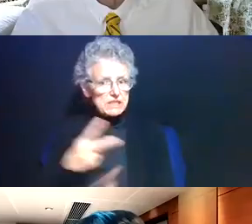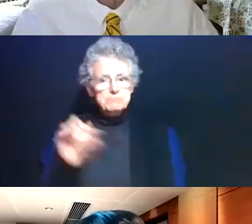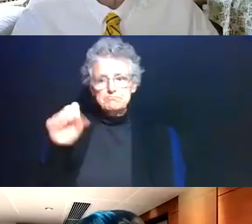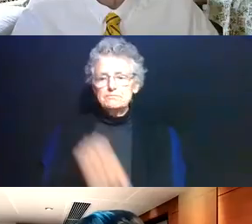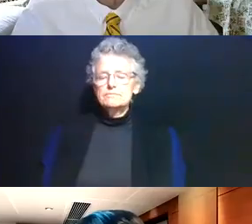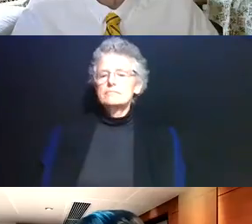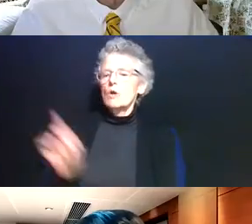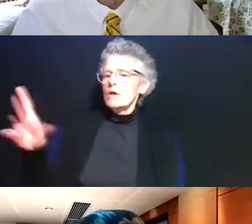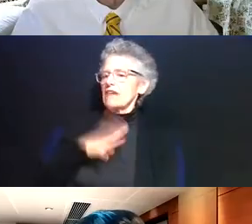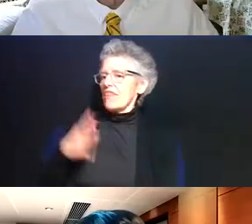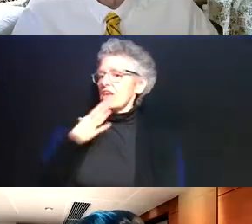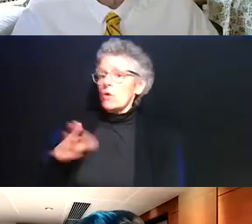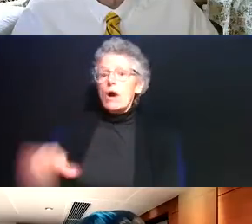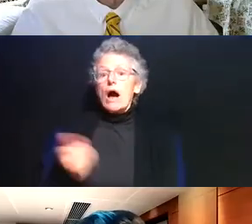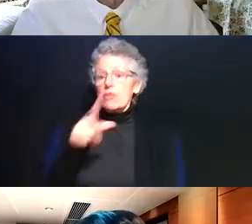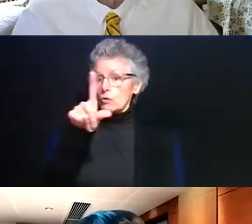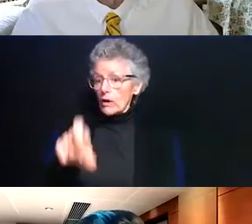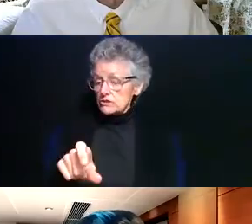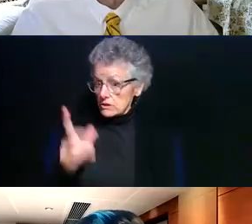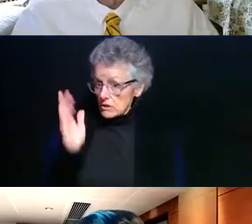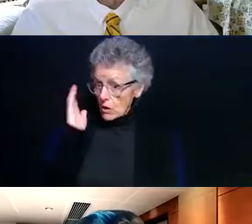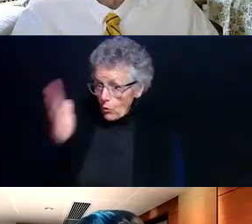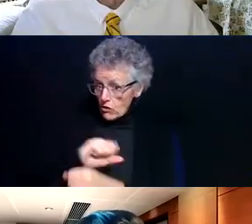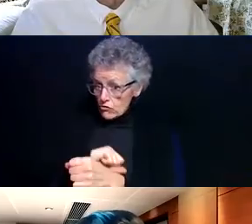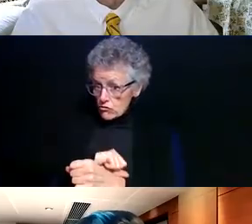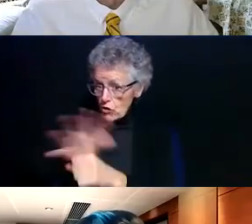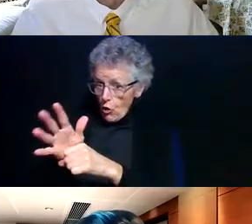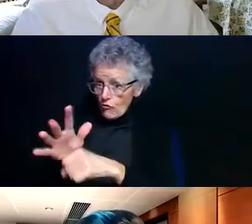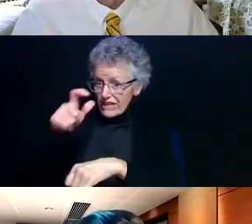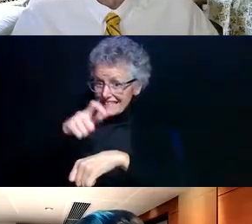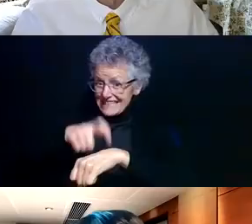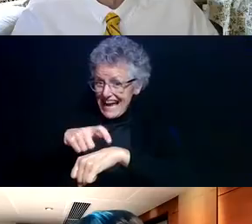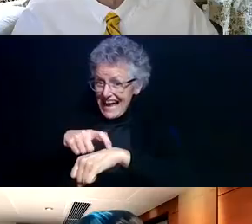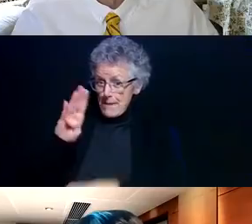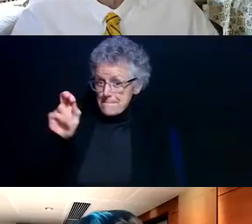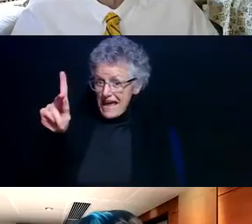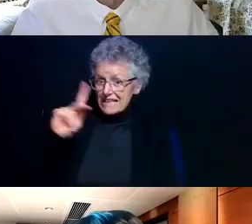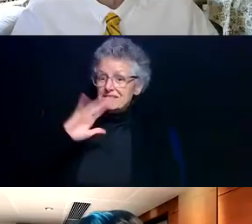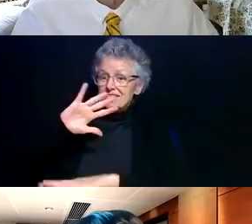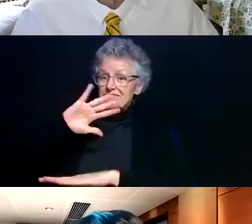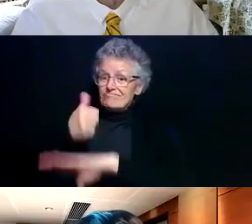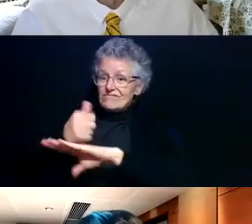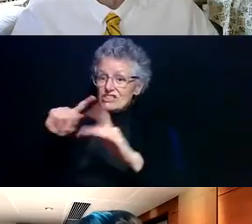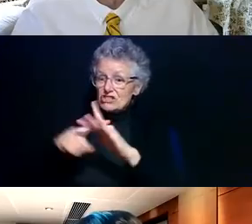Thank you. And another question, will the COVID time bank reset in 2021?